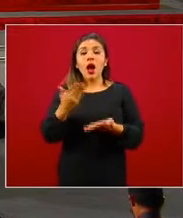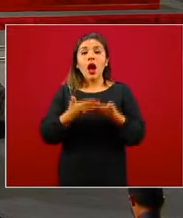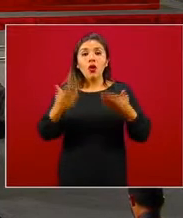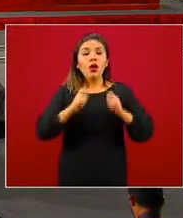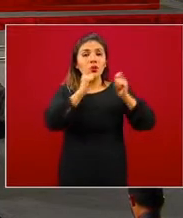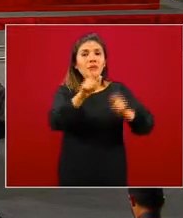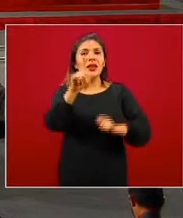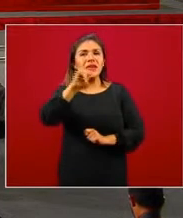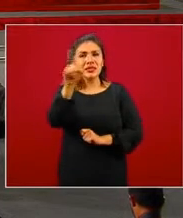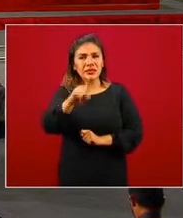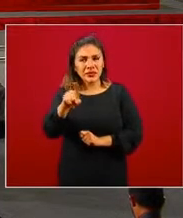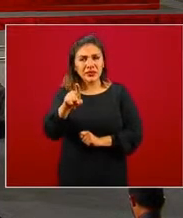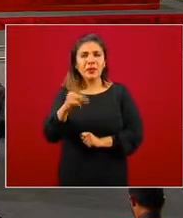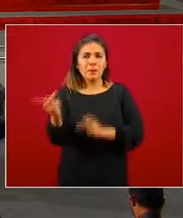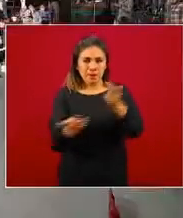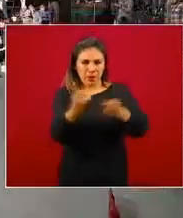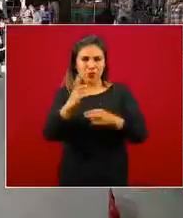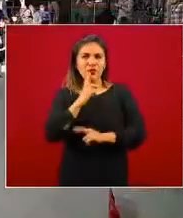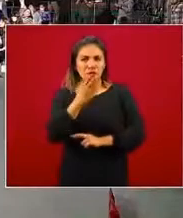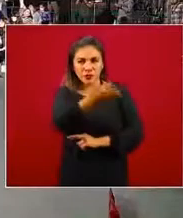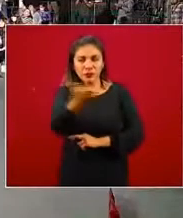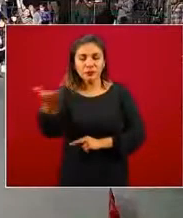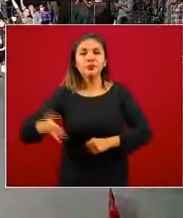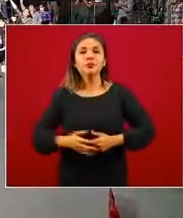dear Zoe. Liz, you,